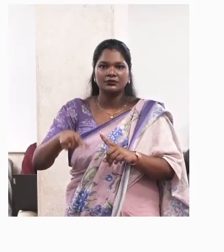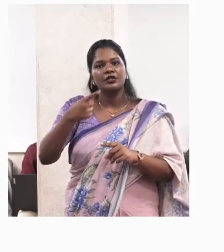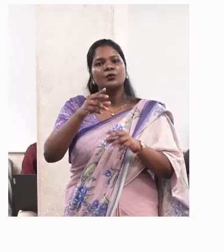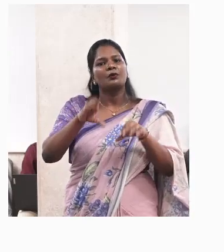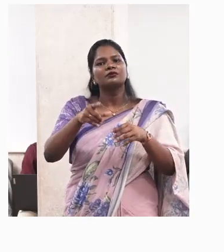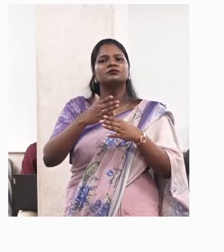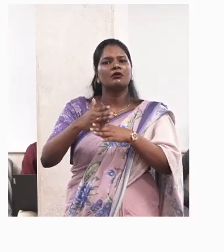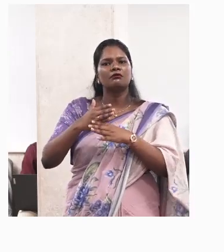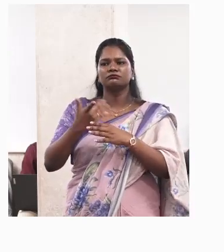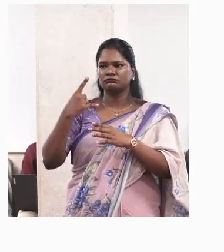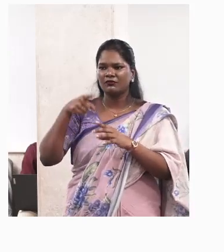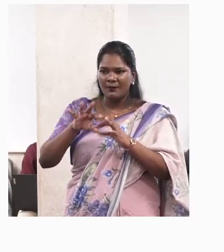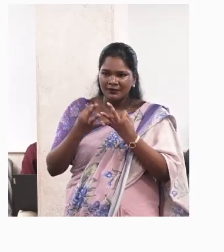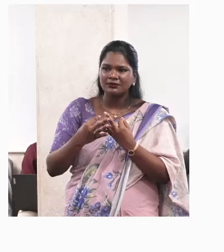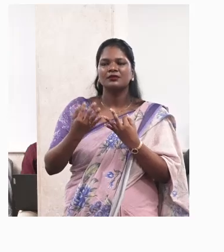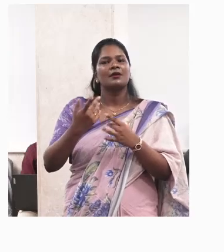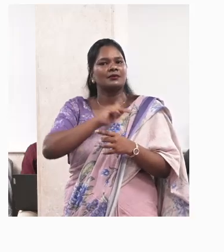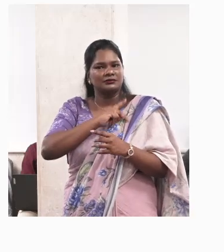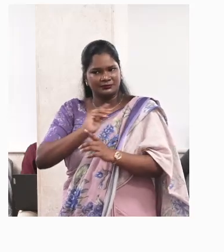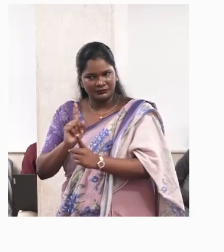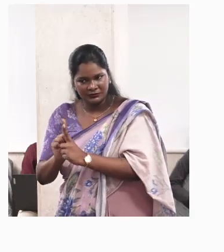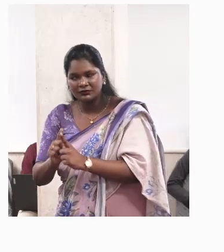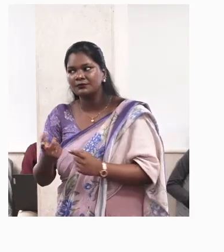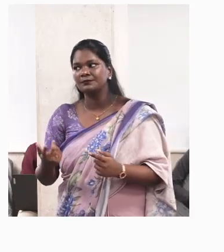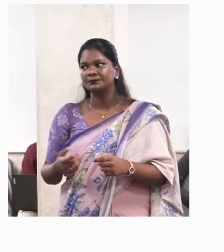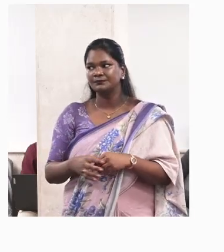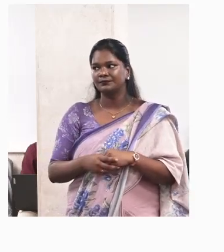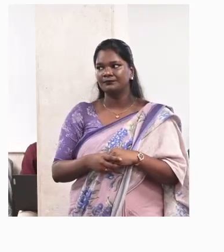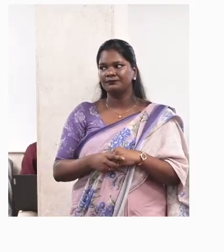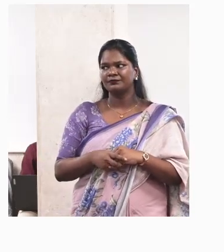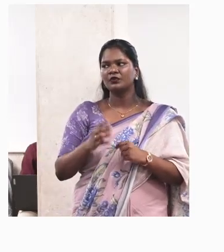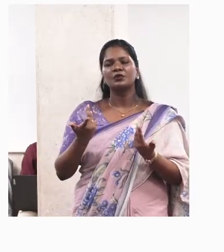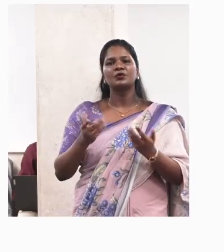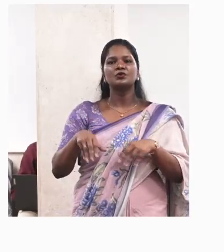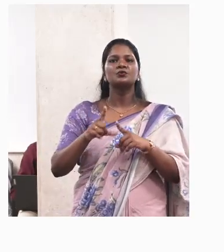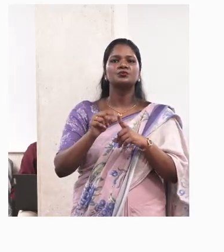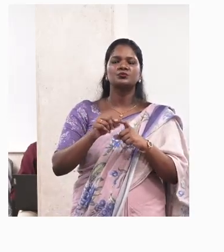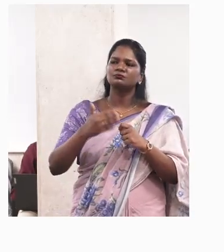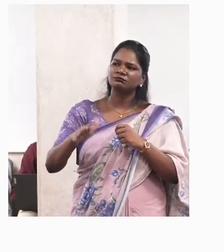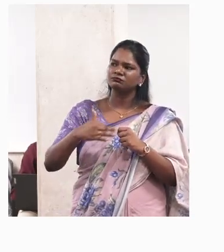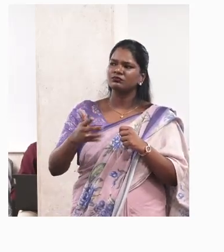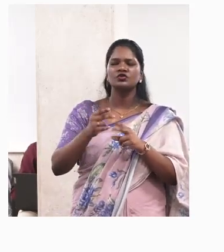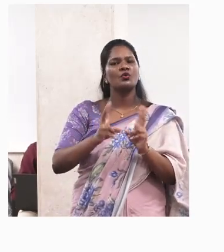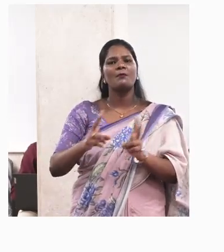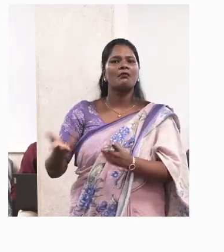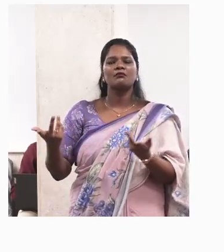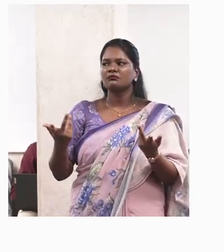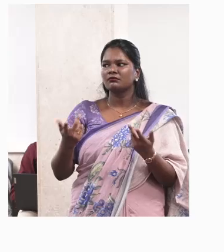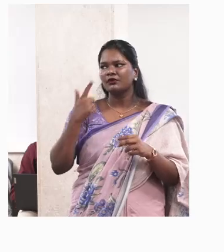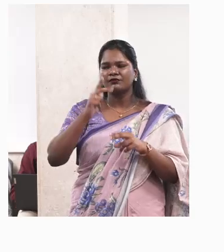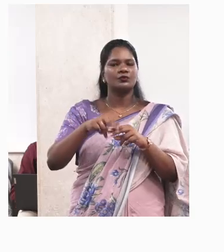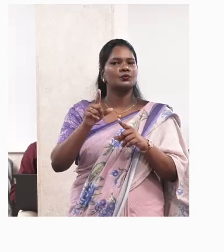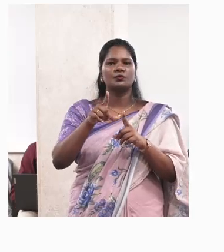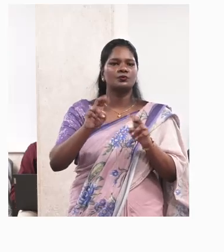share with the family, inform the person, and that you do in open dialogue, but normally we used to do in